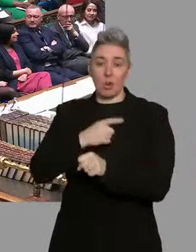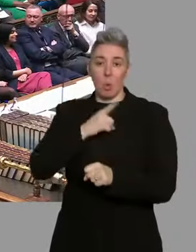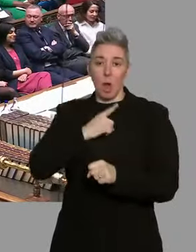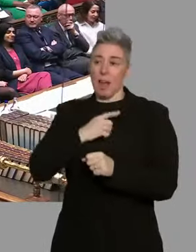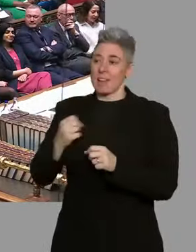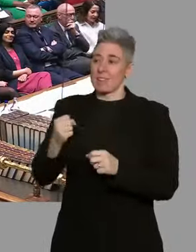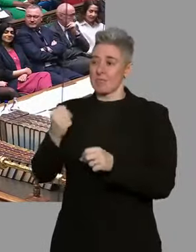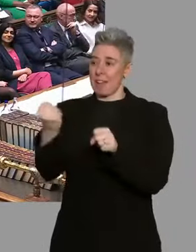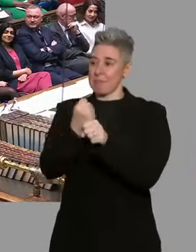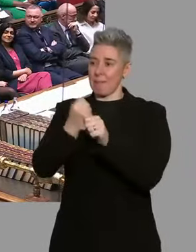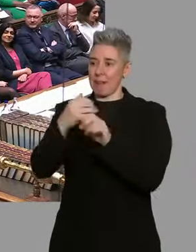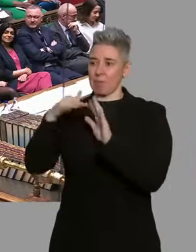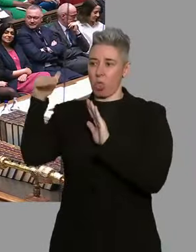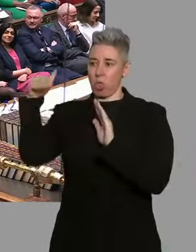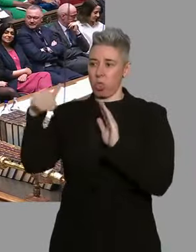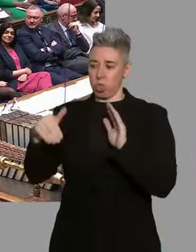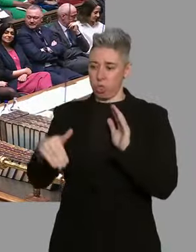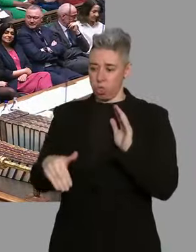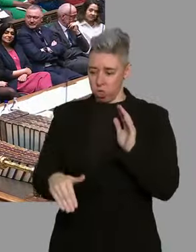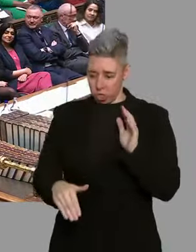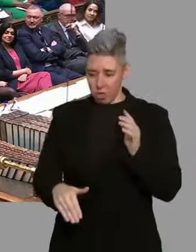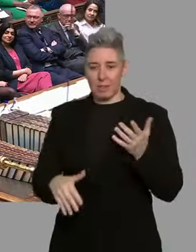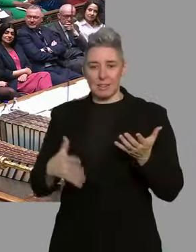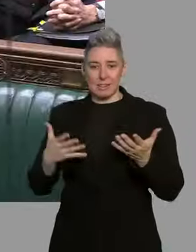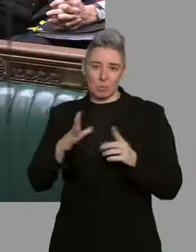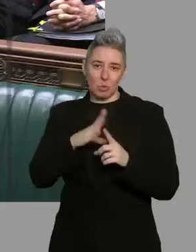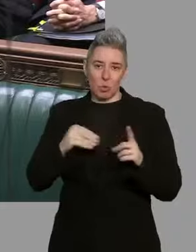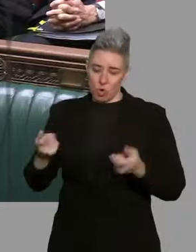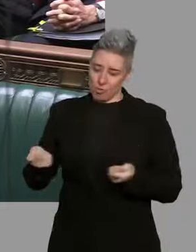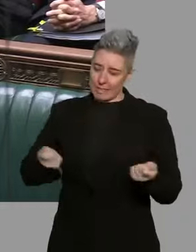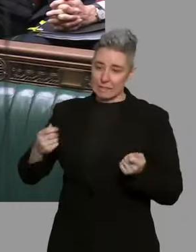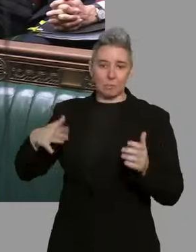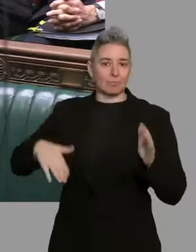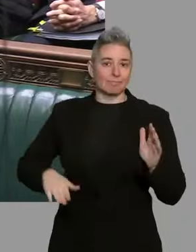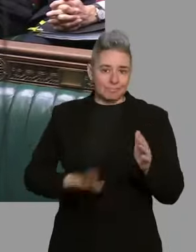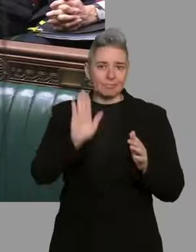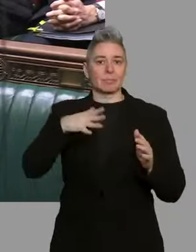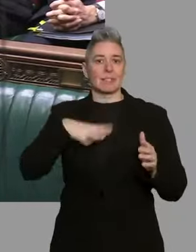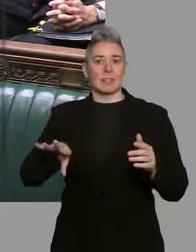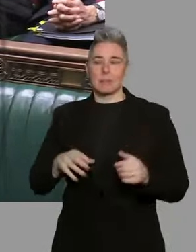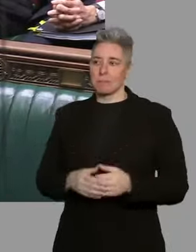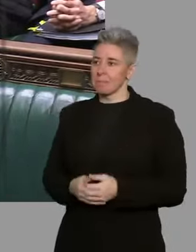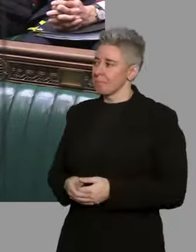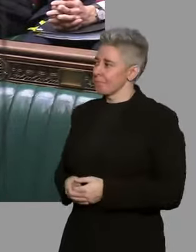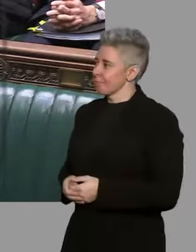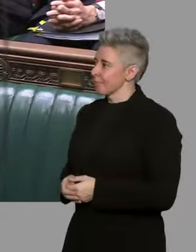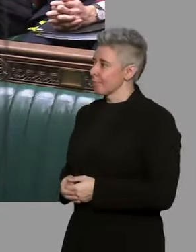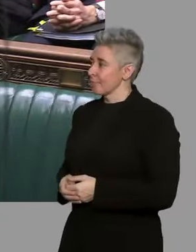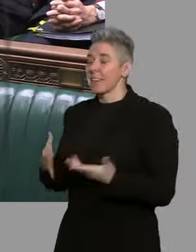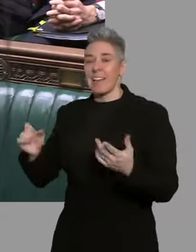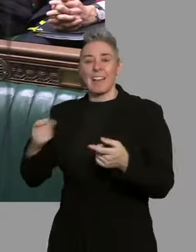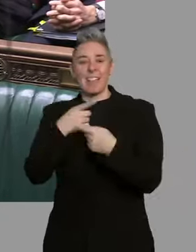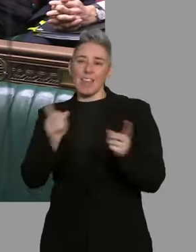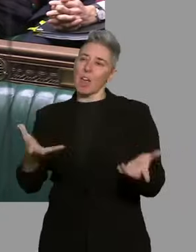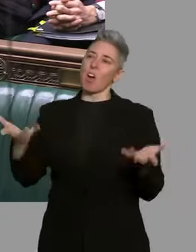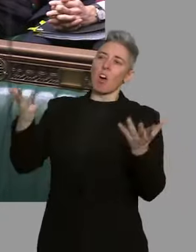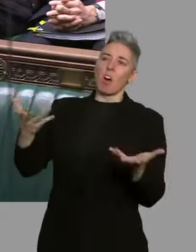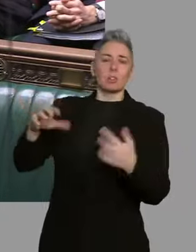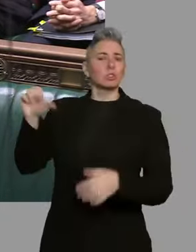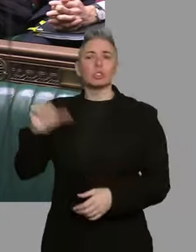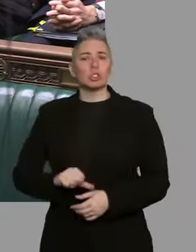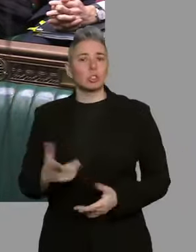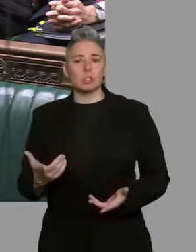Thank you for that question. They really shouldn't groan. I went up to the Hitachi factory earlier this year before the election. The workforce